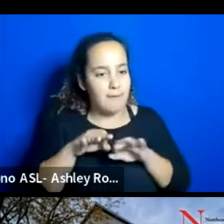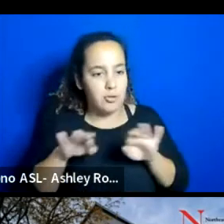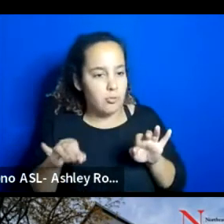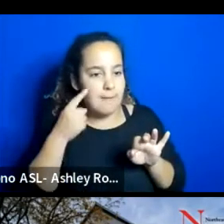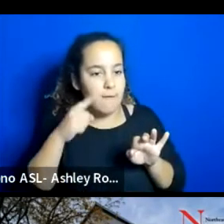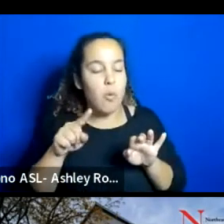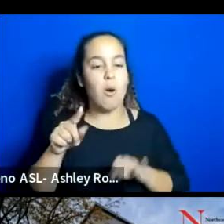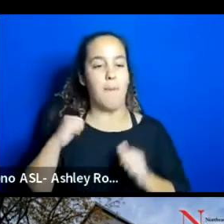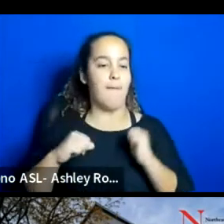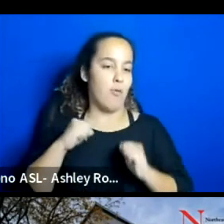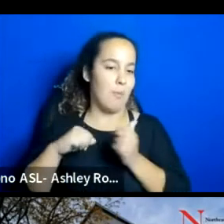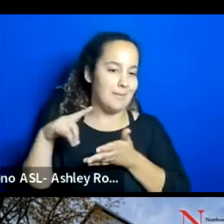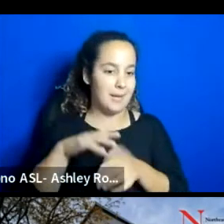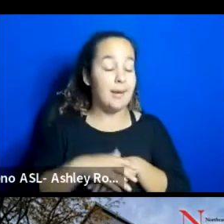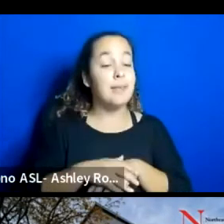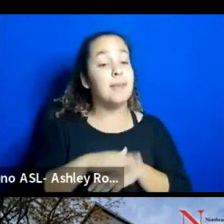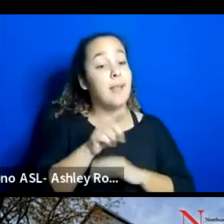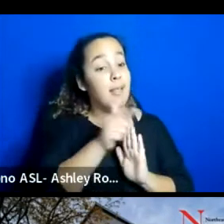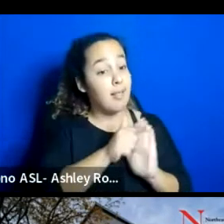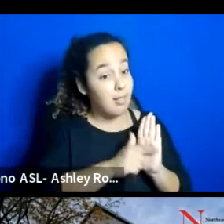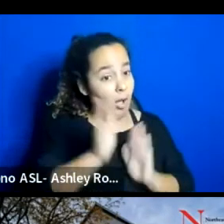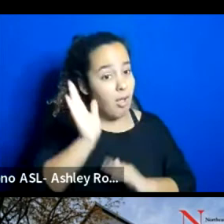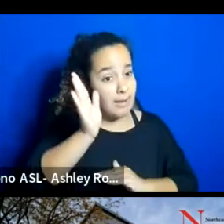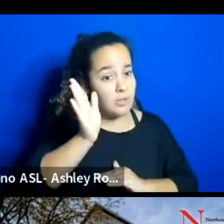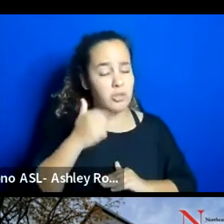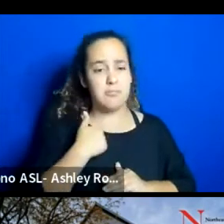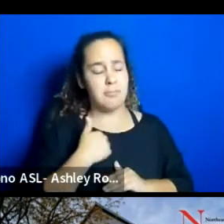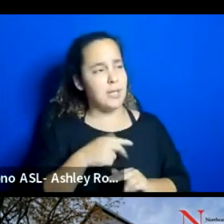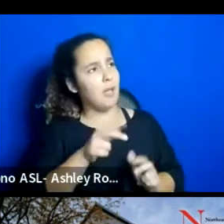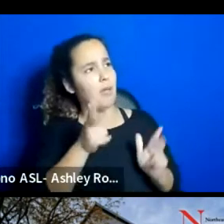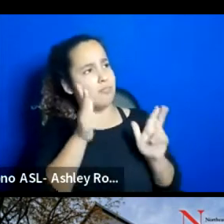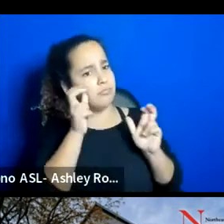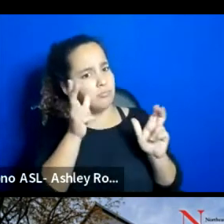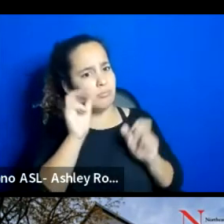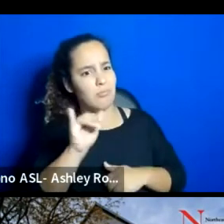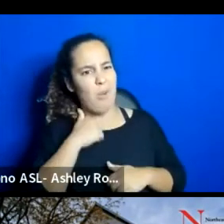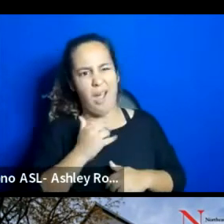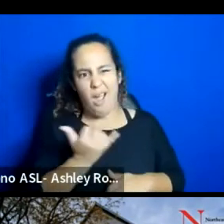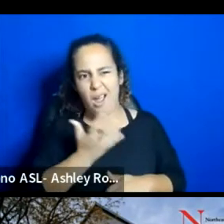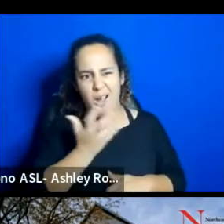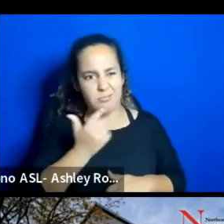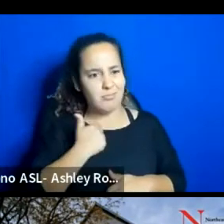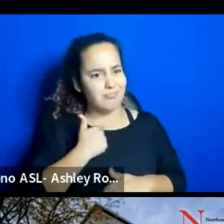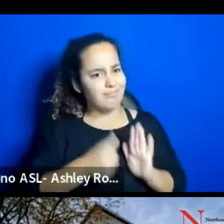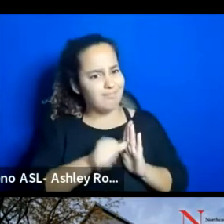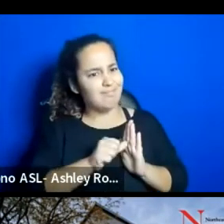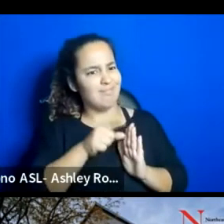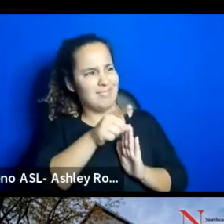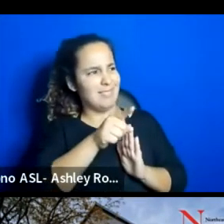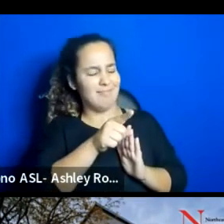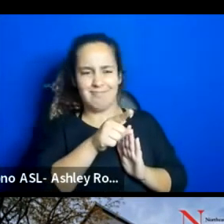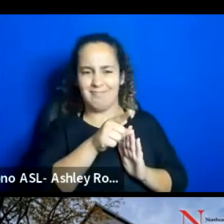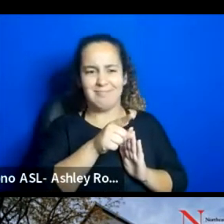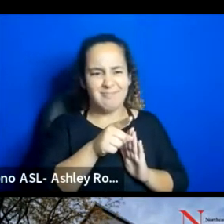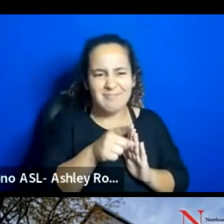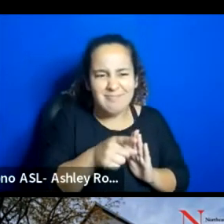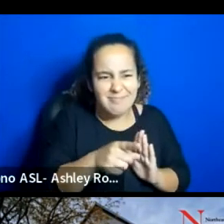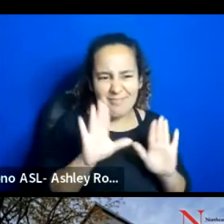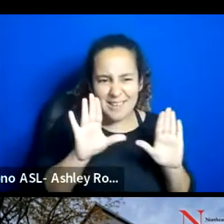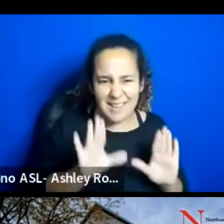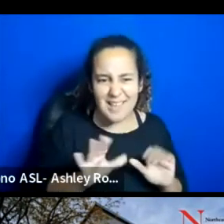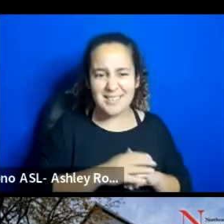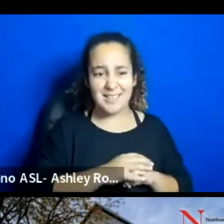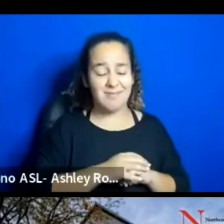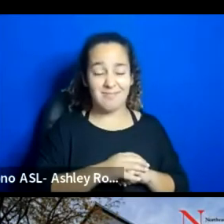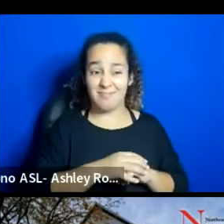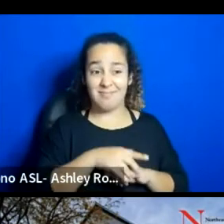point. And his law lecturers kept ringing me up saying, you've really got to meet this guy. He's really interested in theatre. He's fantastic. In terms of